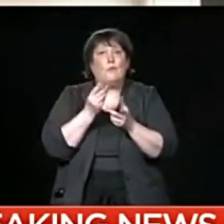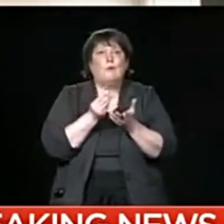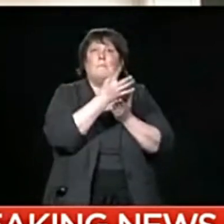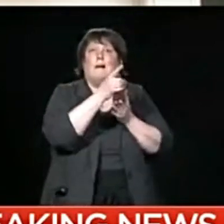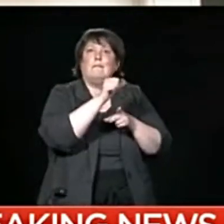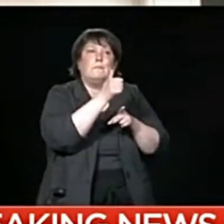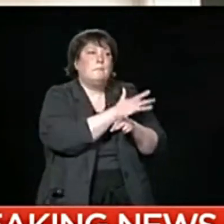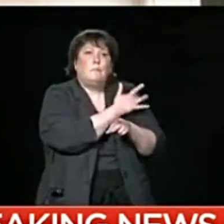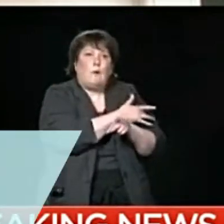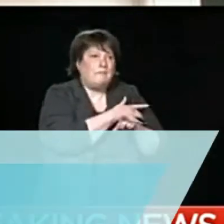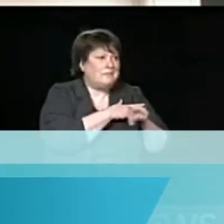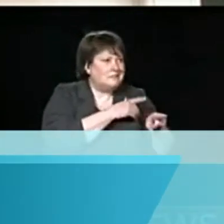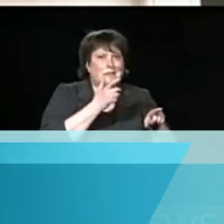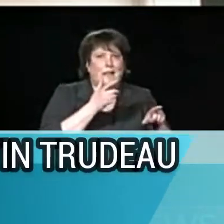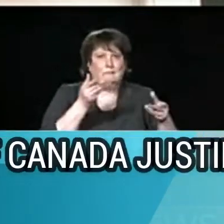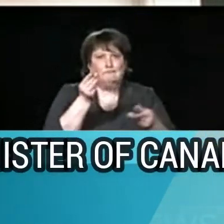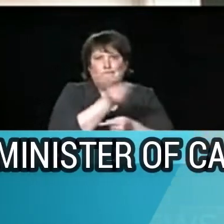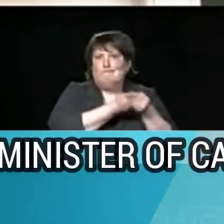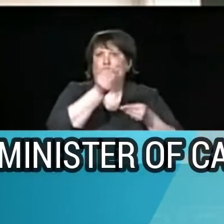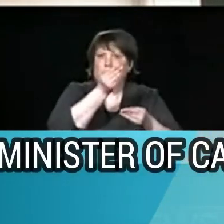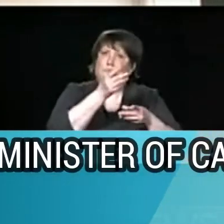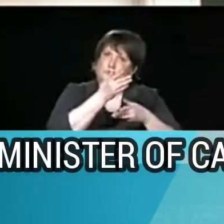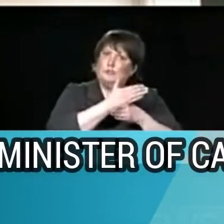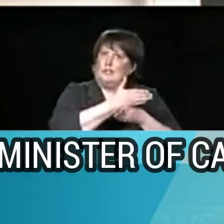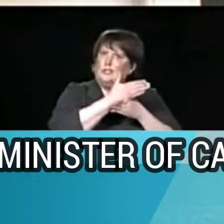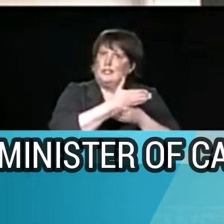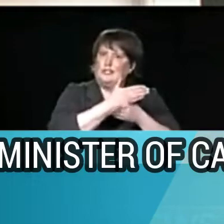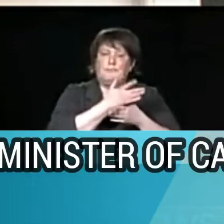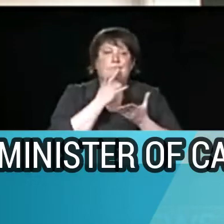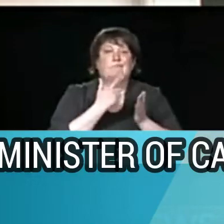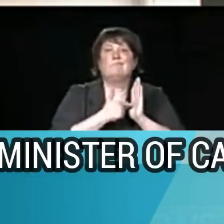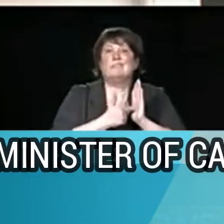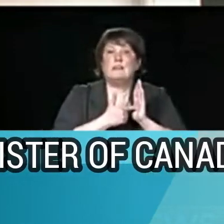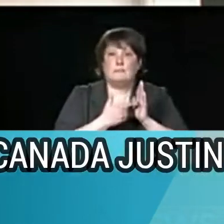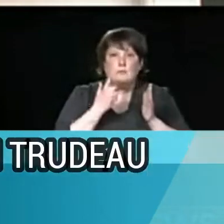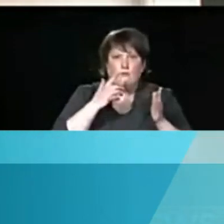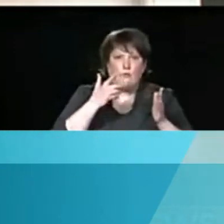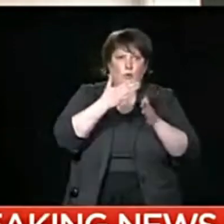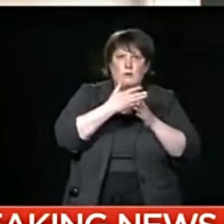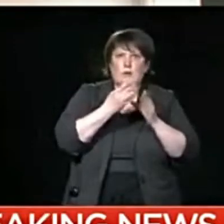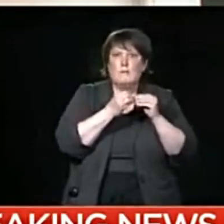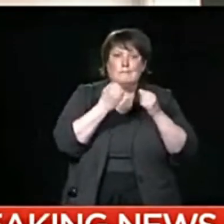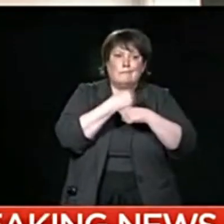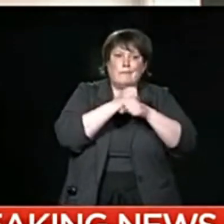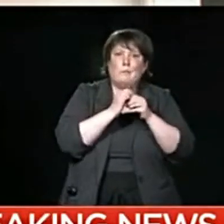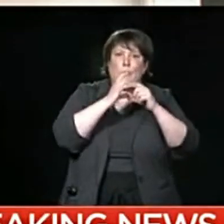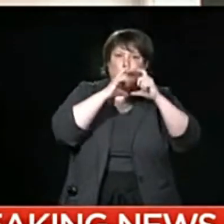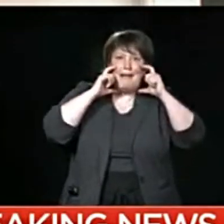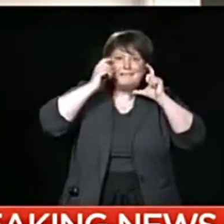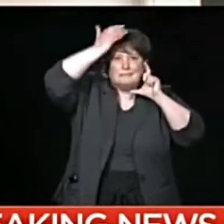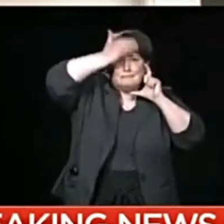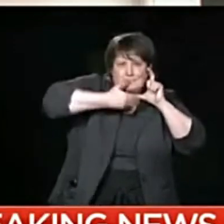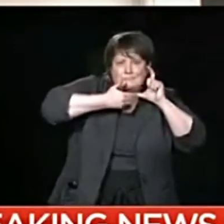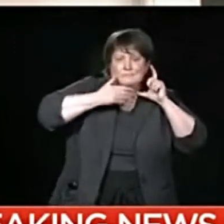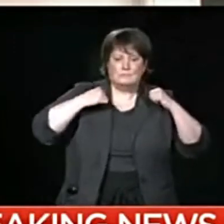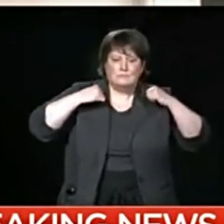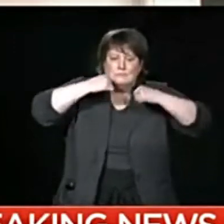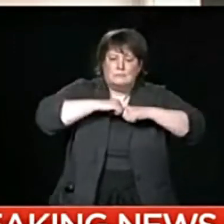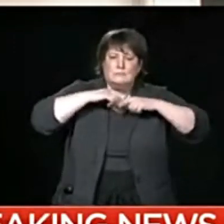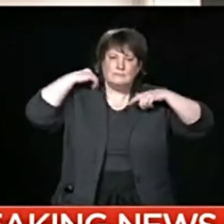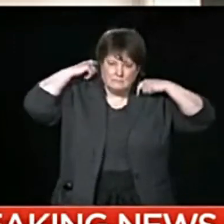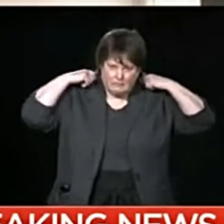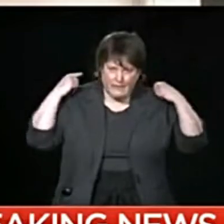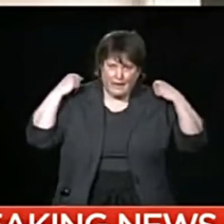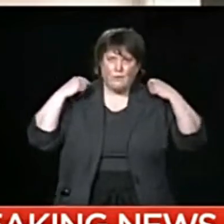purchases with provinces and territories. This includes things like more masks and face shields, gowns,